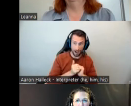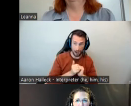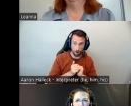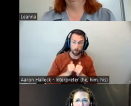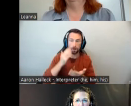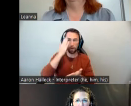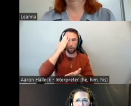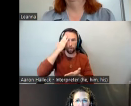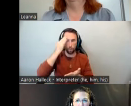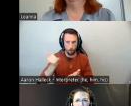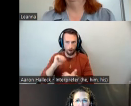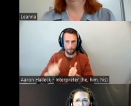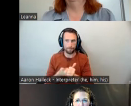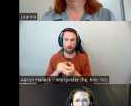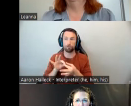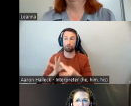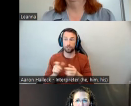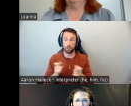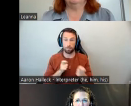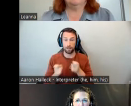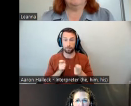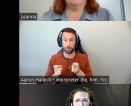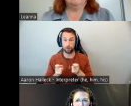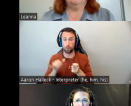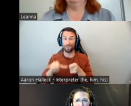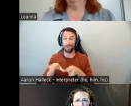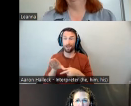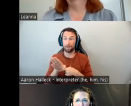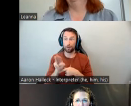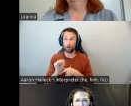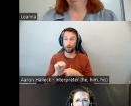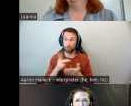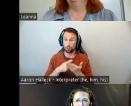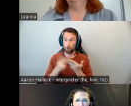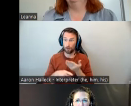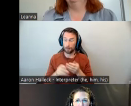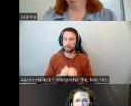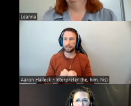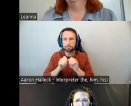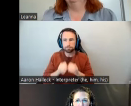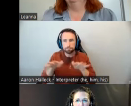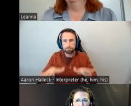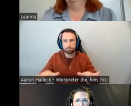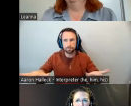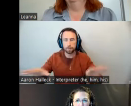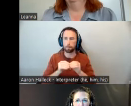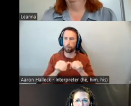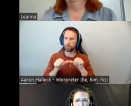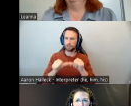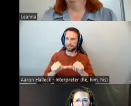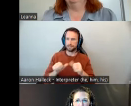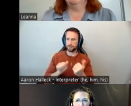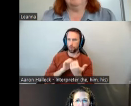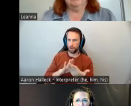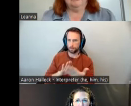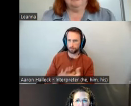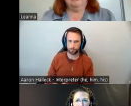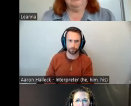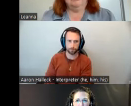can proliferate that BRM program across the university in a consistent way. We